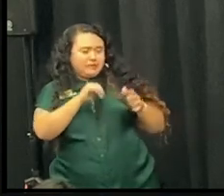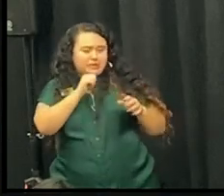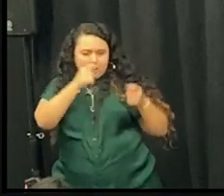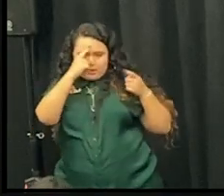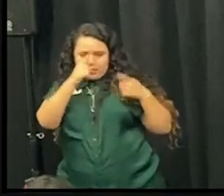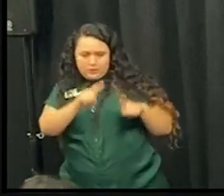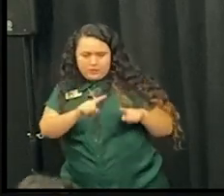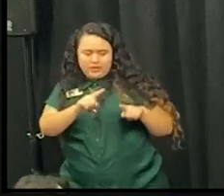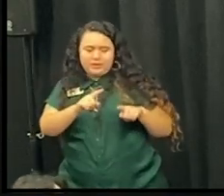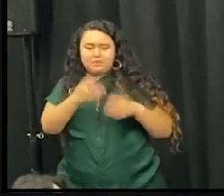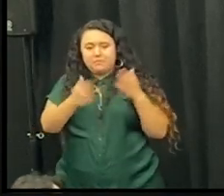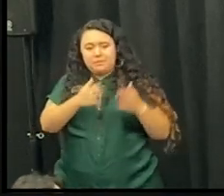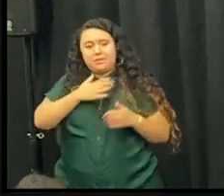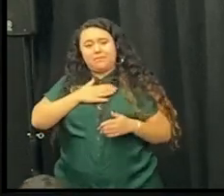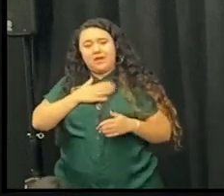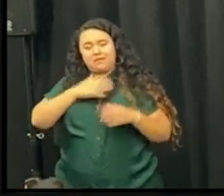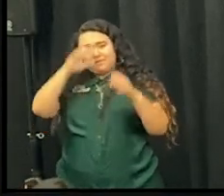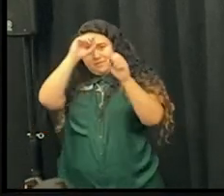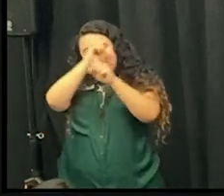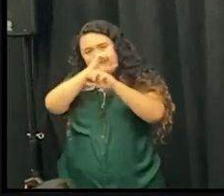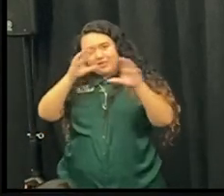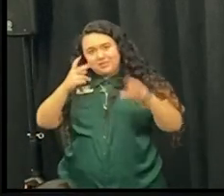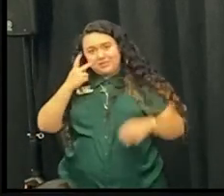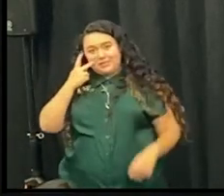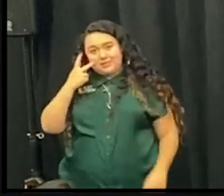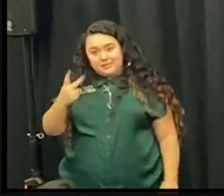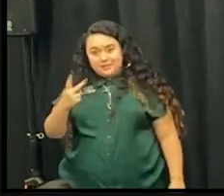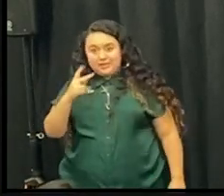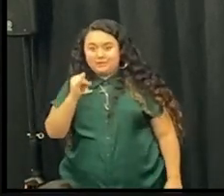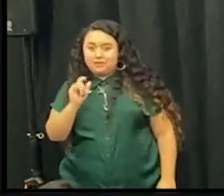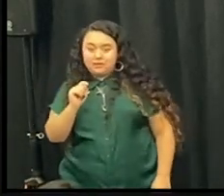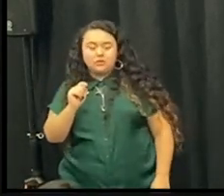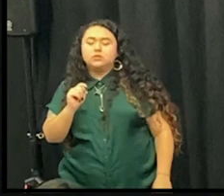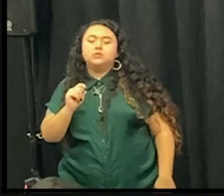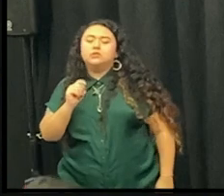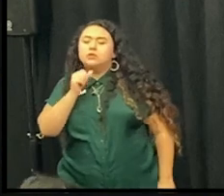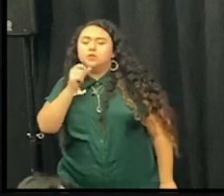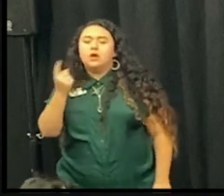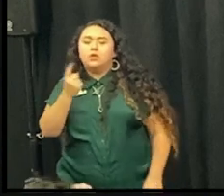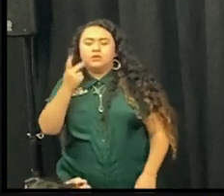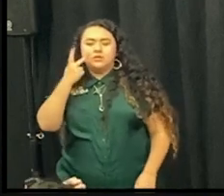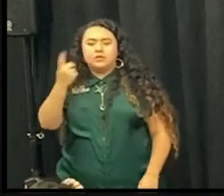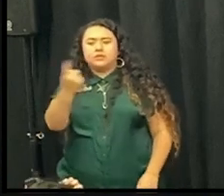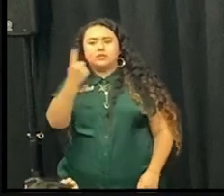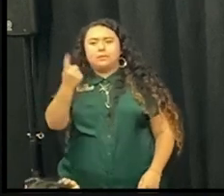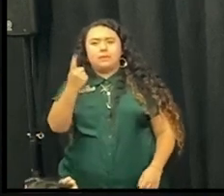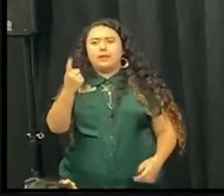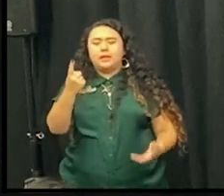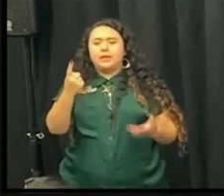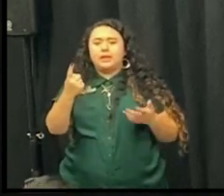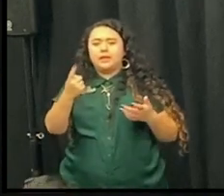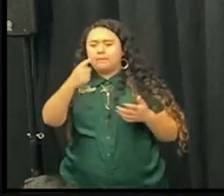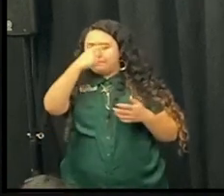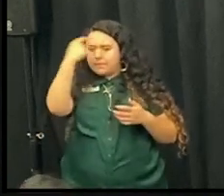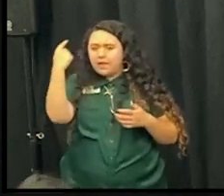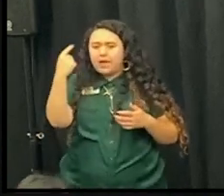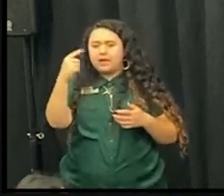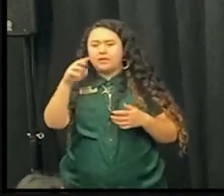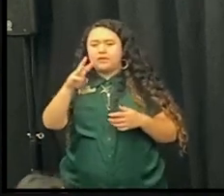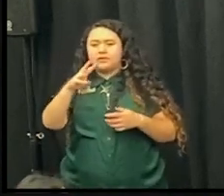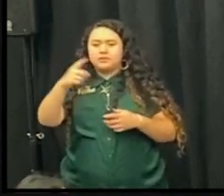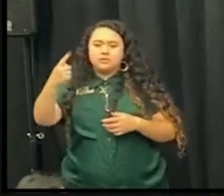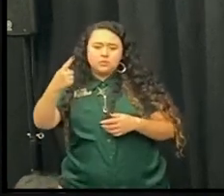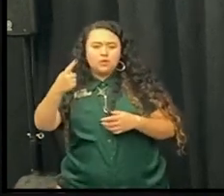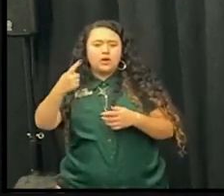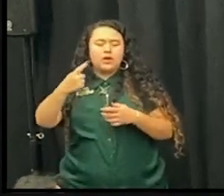guess maybe my vision of seeing it didn't always mean seeing somebody that was black, 6'1",